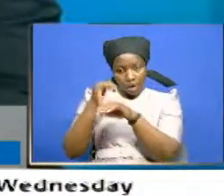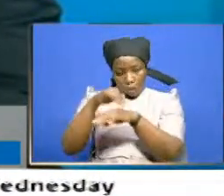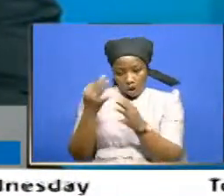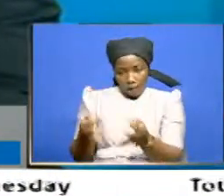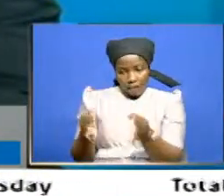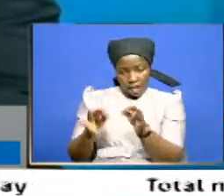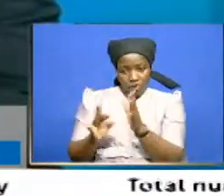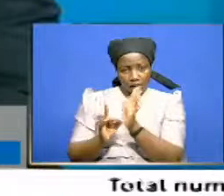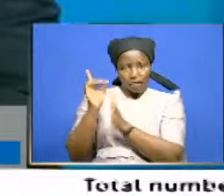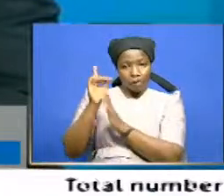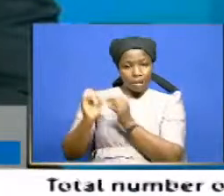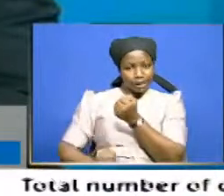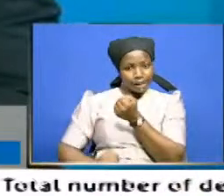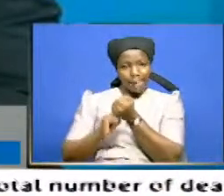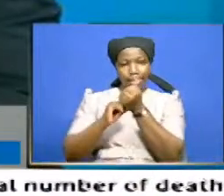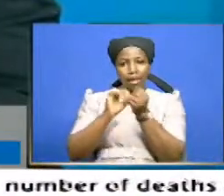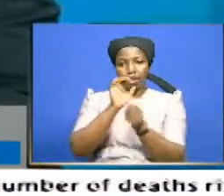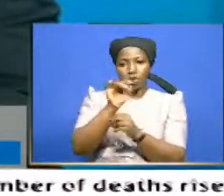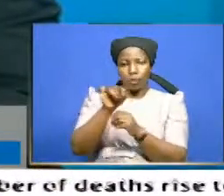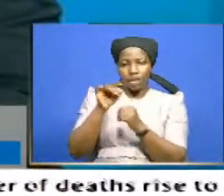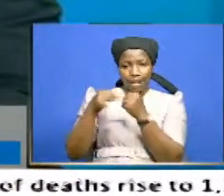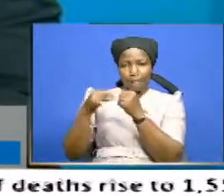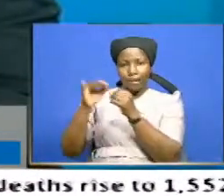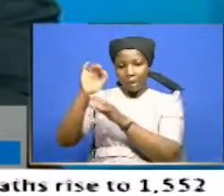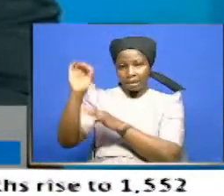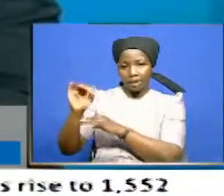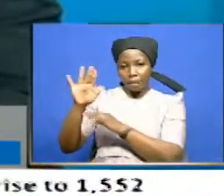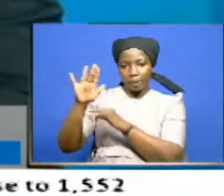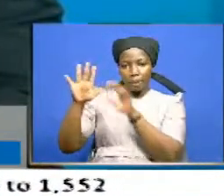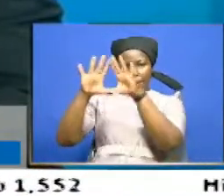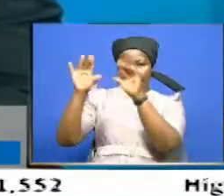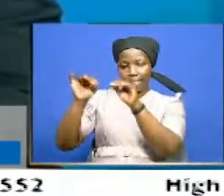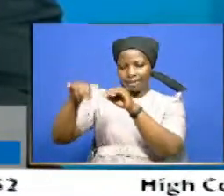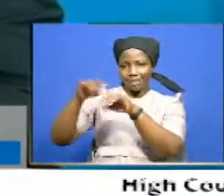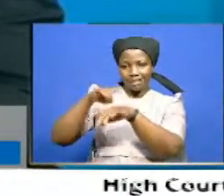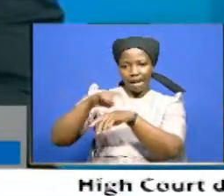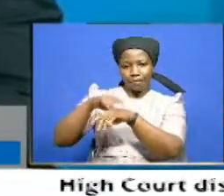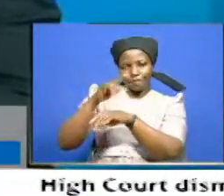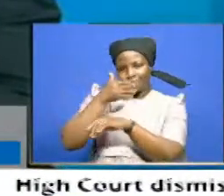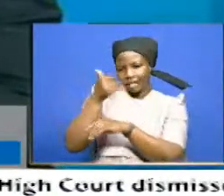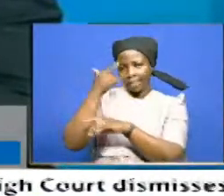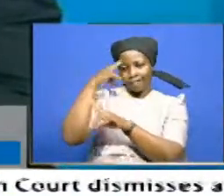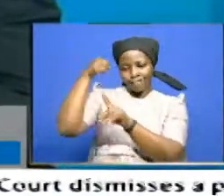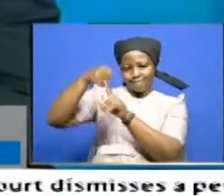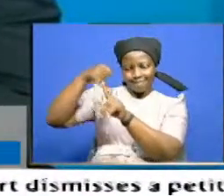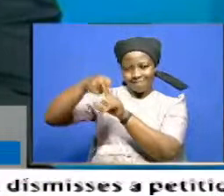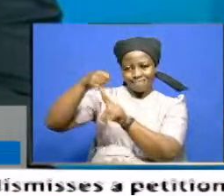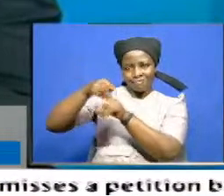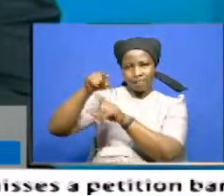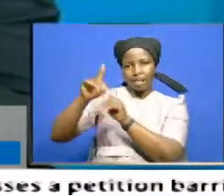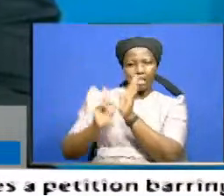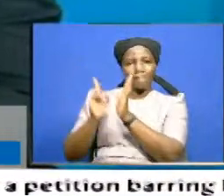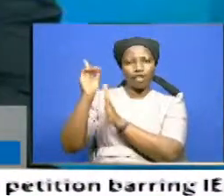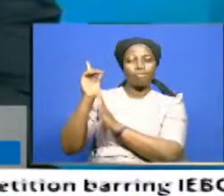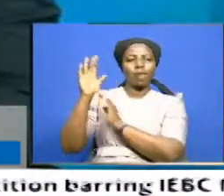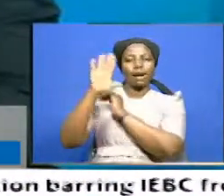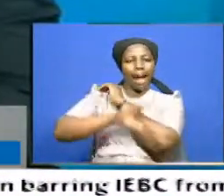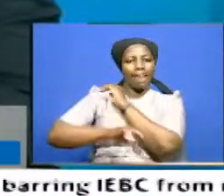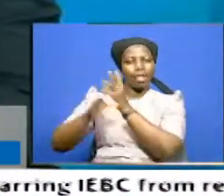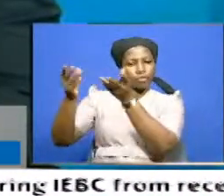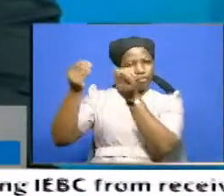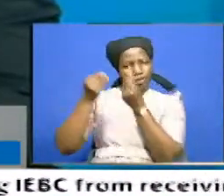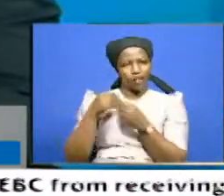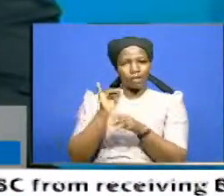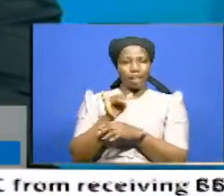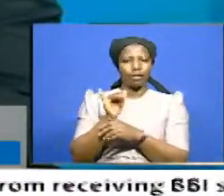being at 0.7% of their budget, this is the best time to actually advocate for that developed countries actually resource that. But as I mentioned, I think